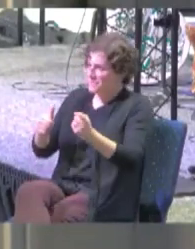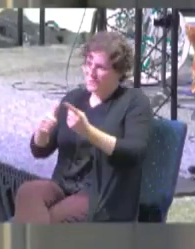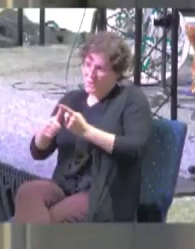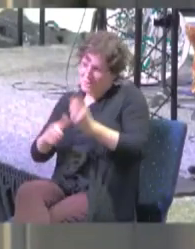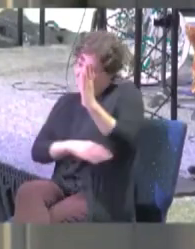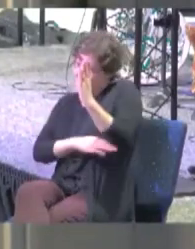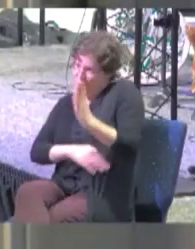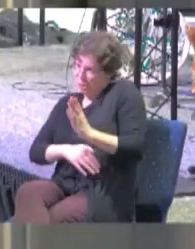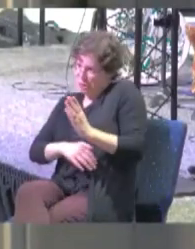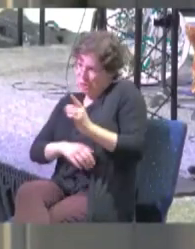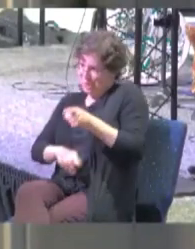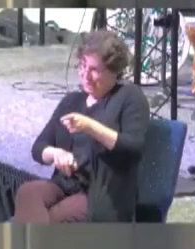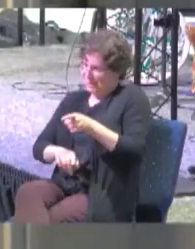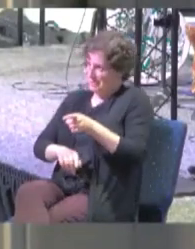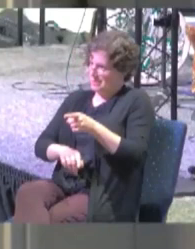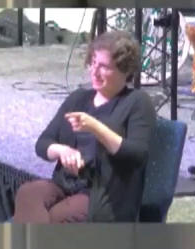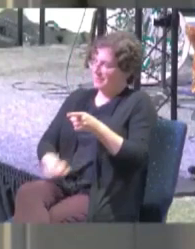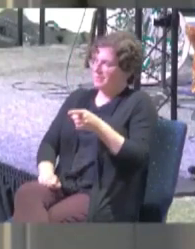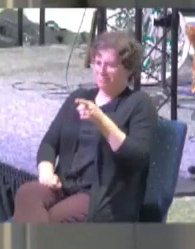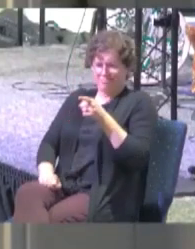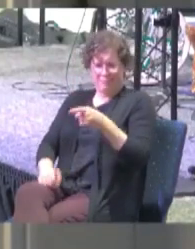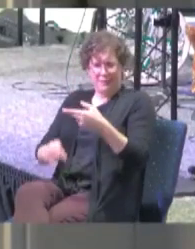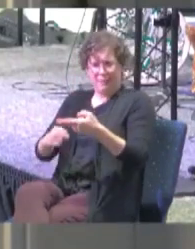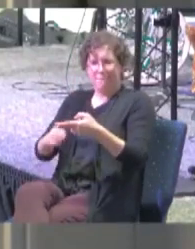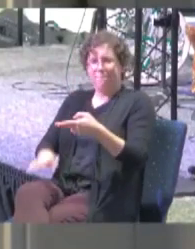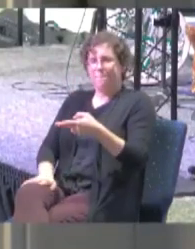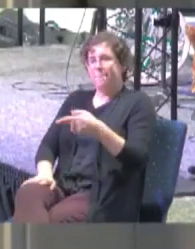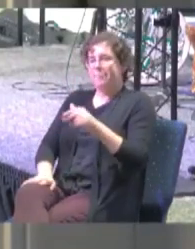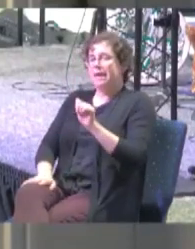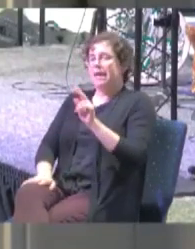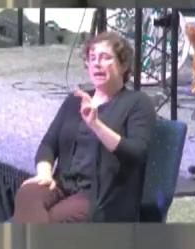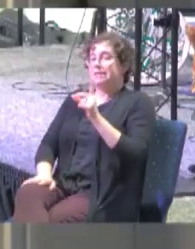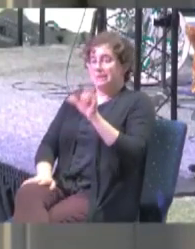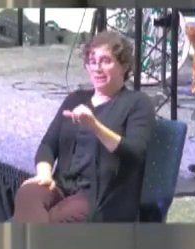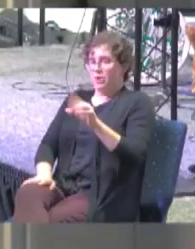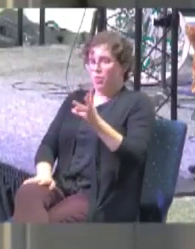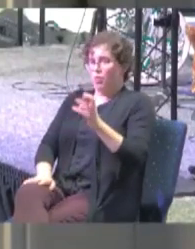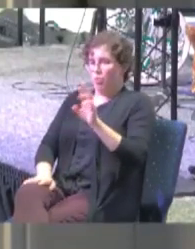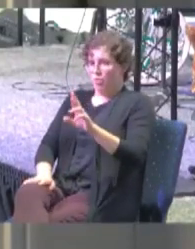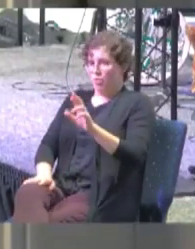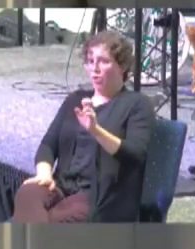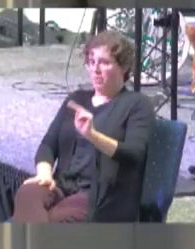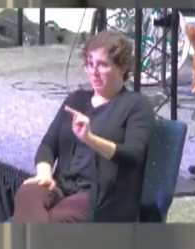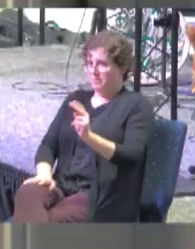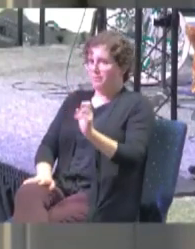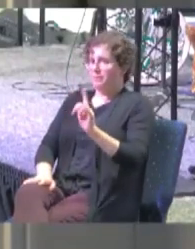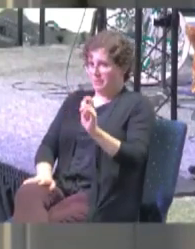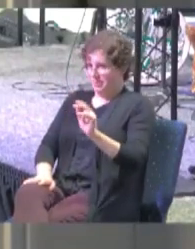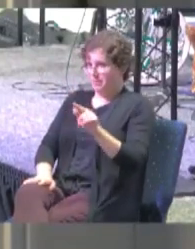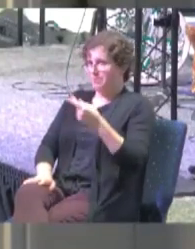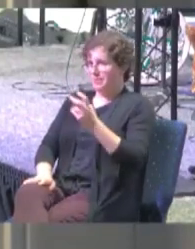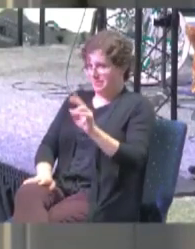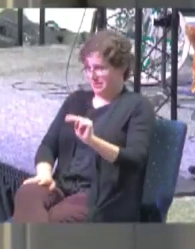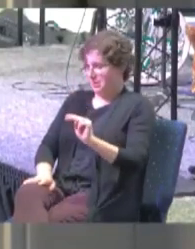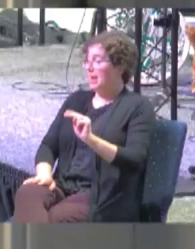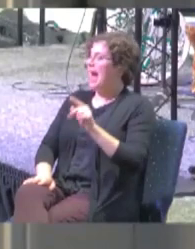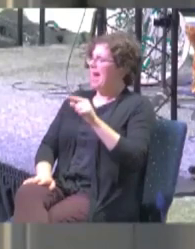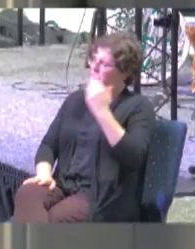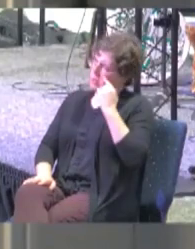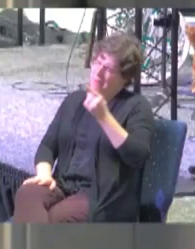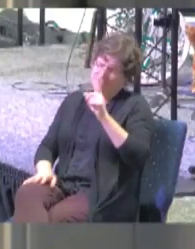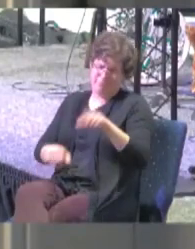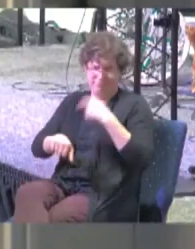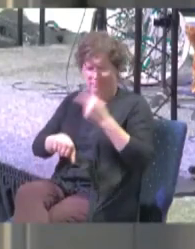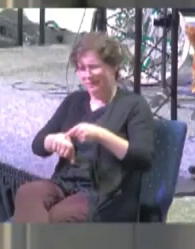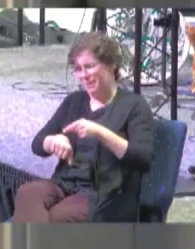lecturer, Dr. Andy Warren-Rothlin. I've had the privilege of knowing him for many years, and